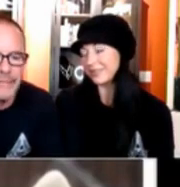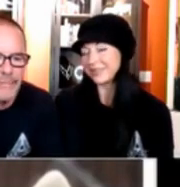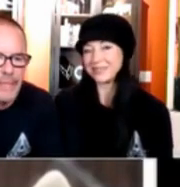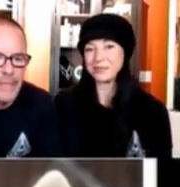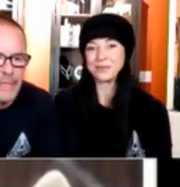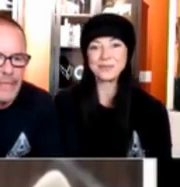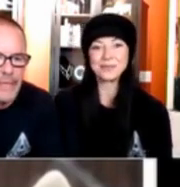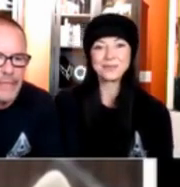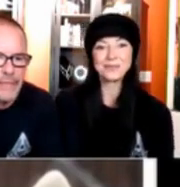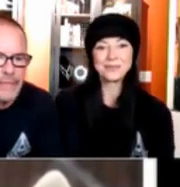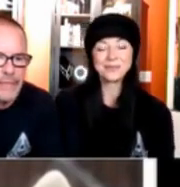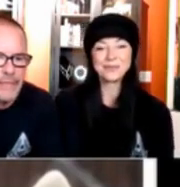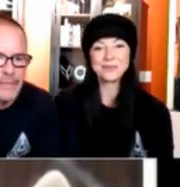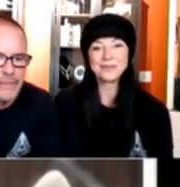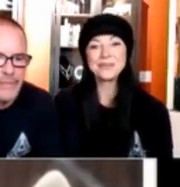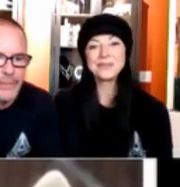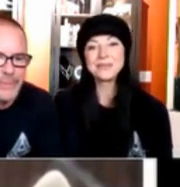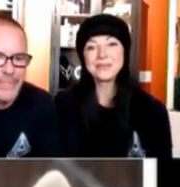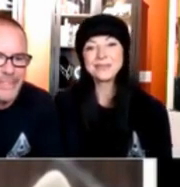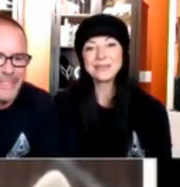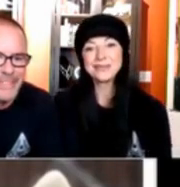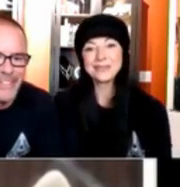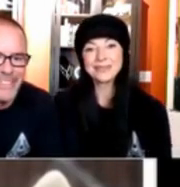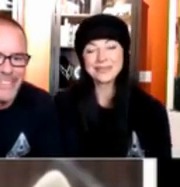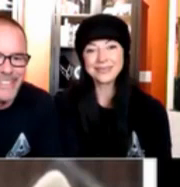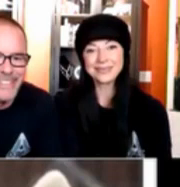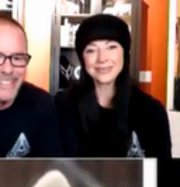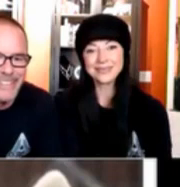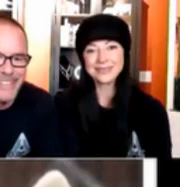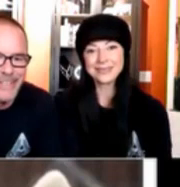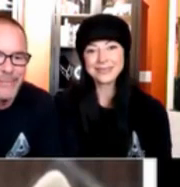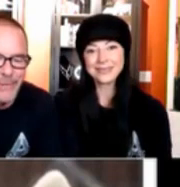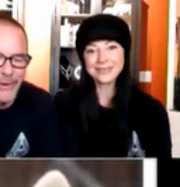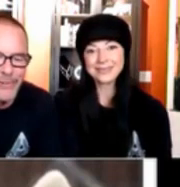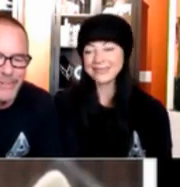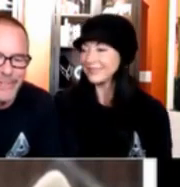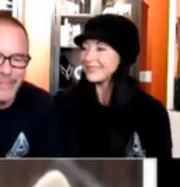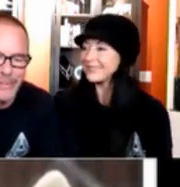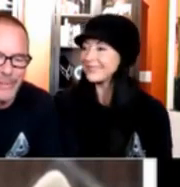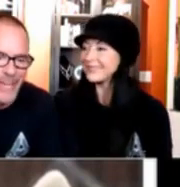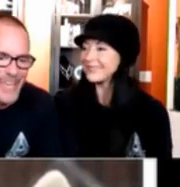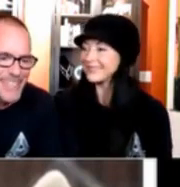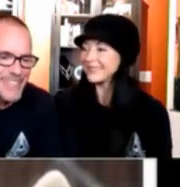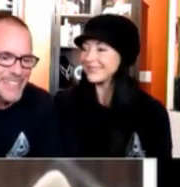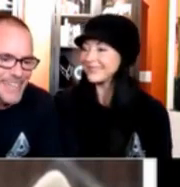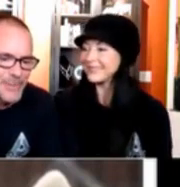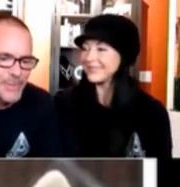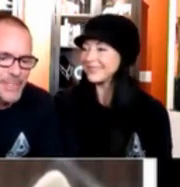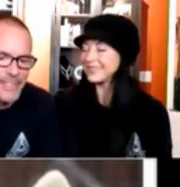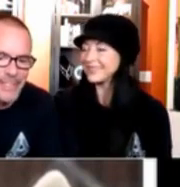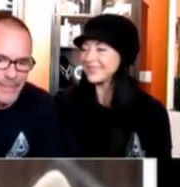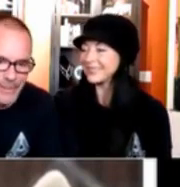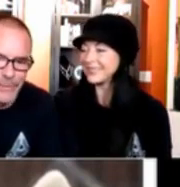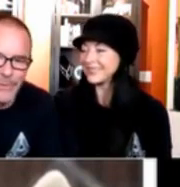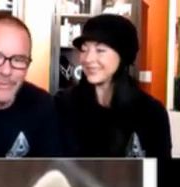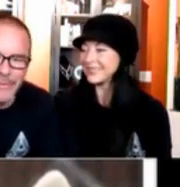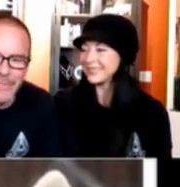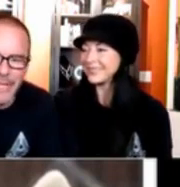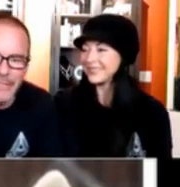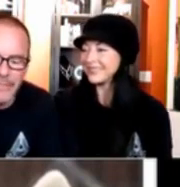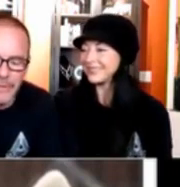outside and she'll be talking, hopefully, with you and with the